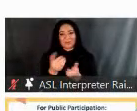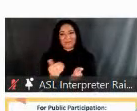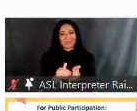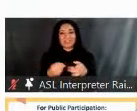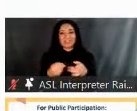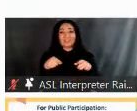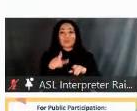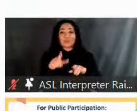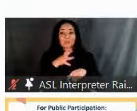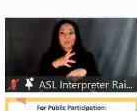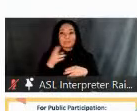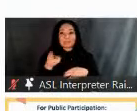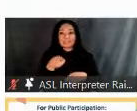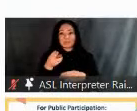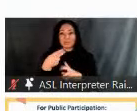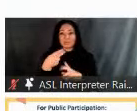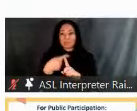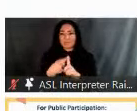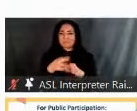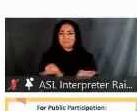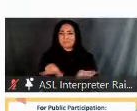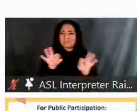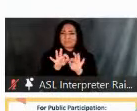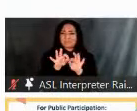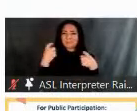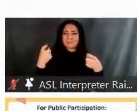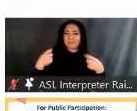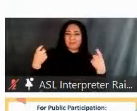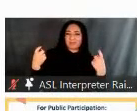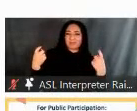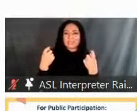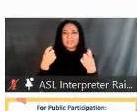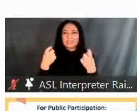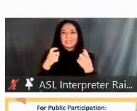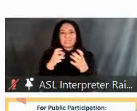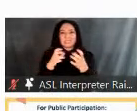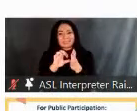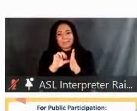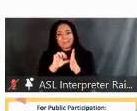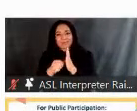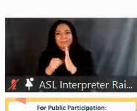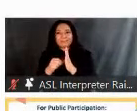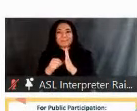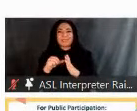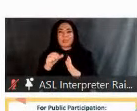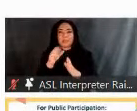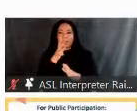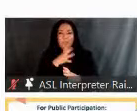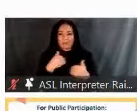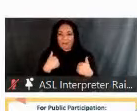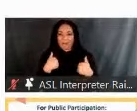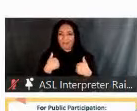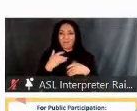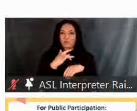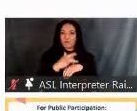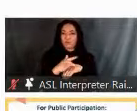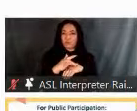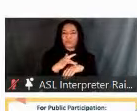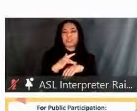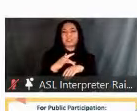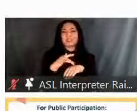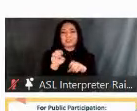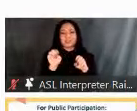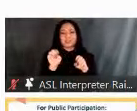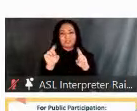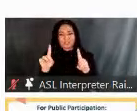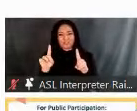it's important that we celebrate the significant impact women have had on the early childhood education landscape.